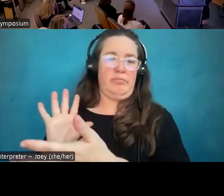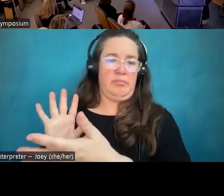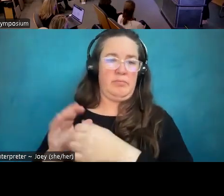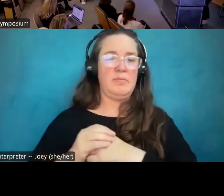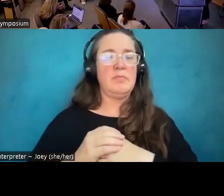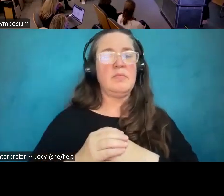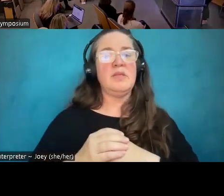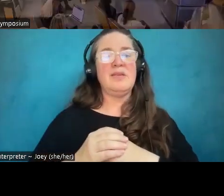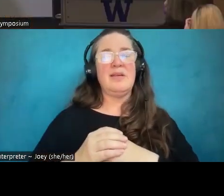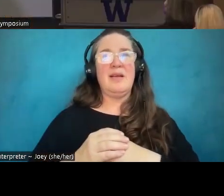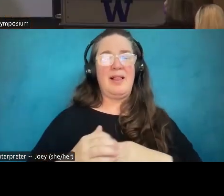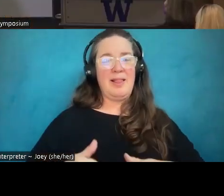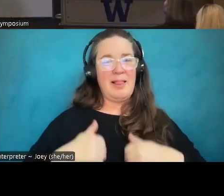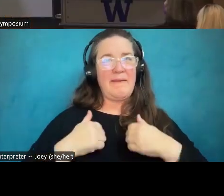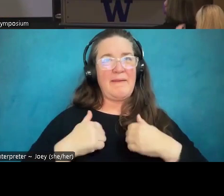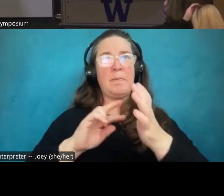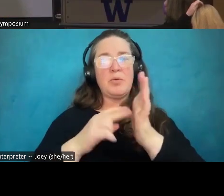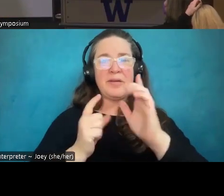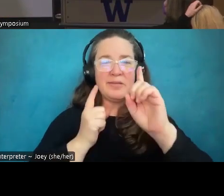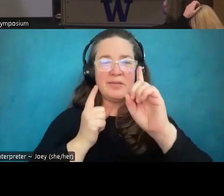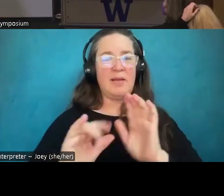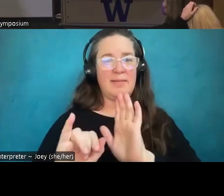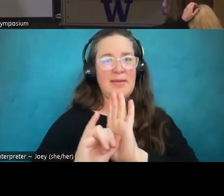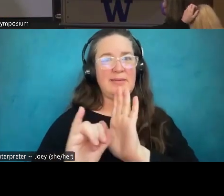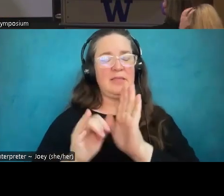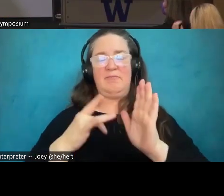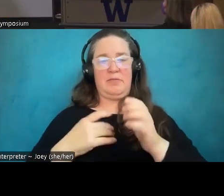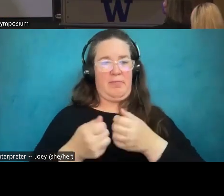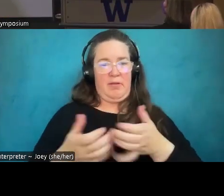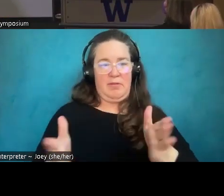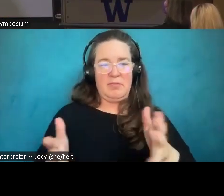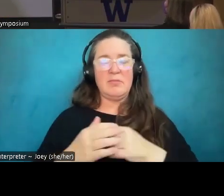life purpose, or fear of the future and the unknown.